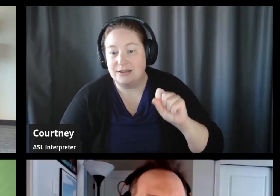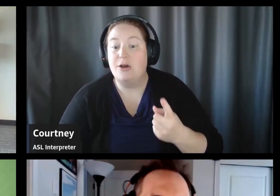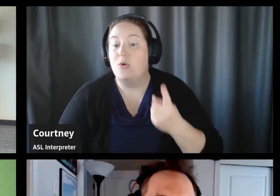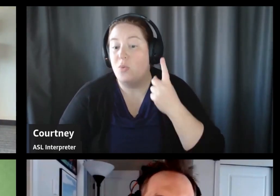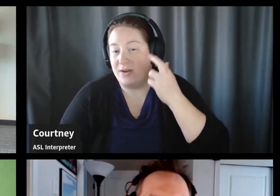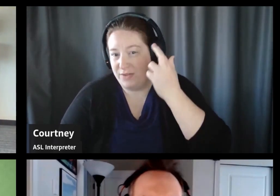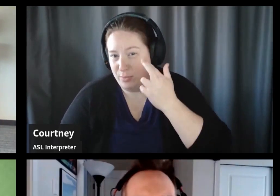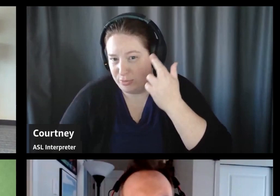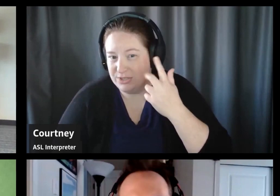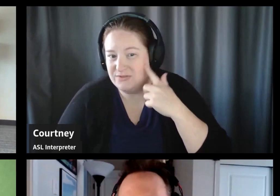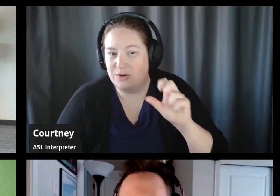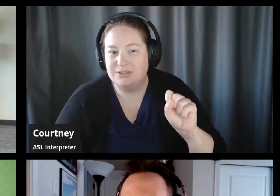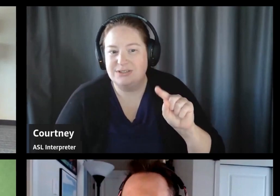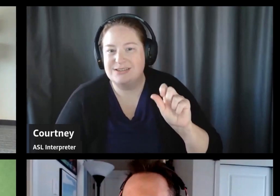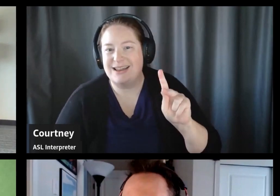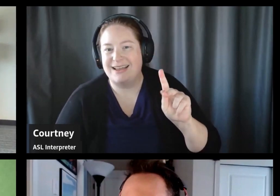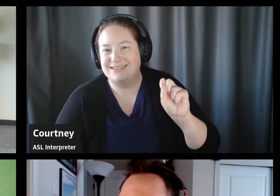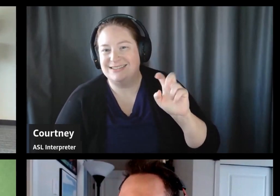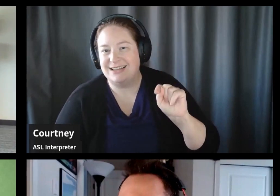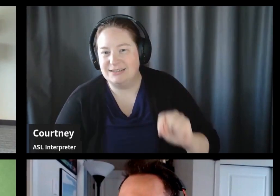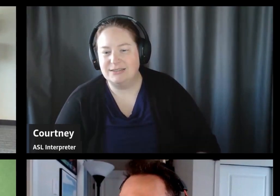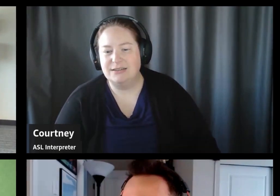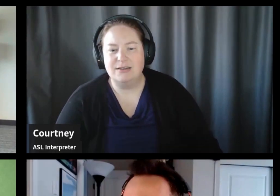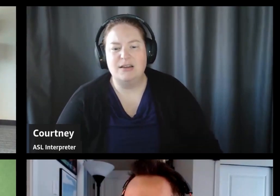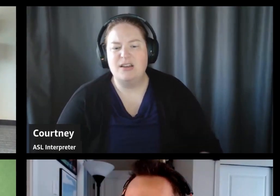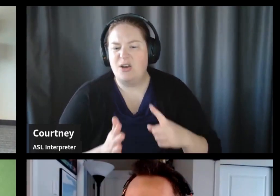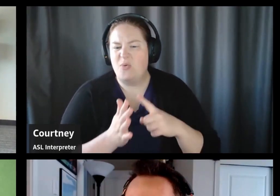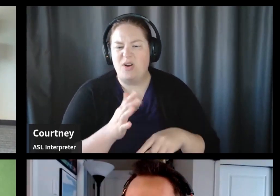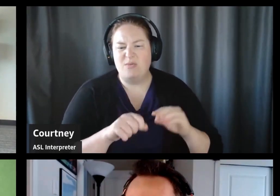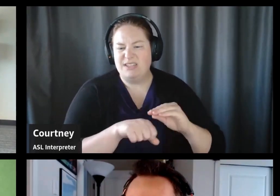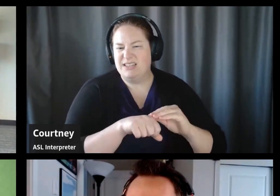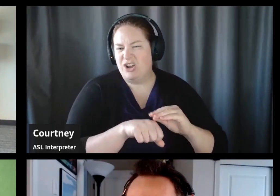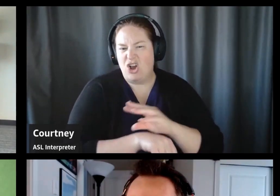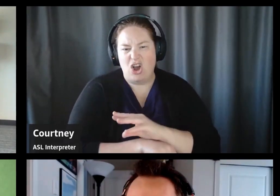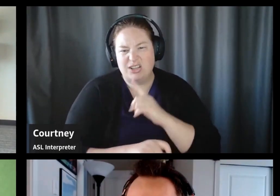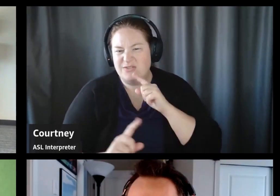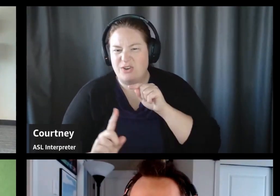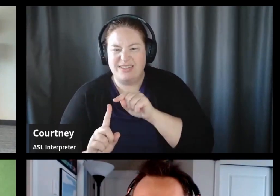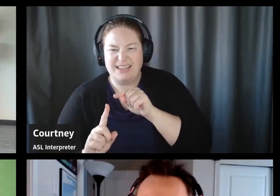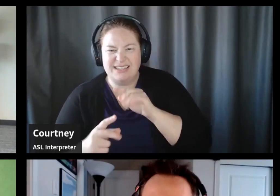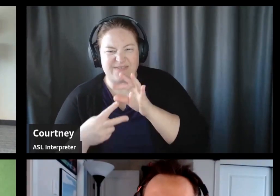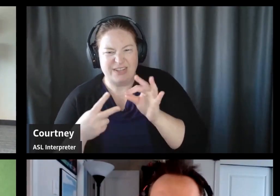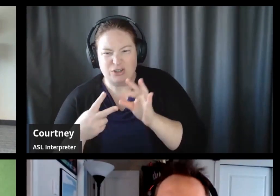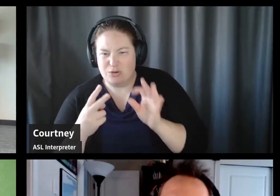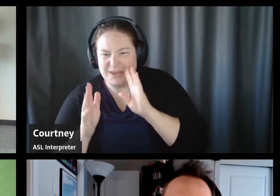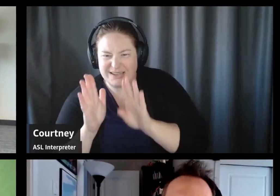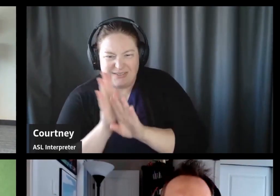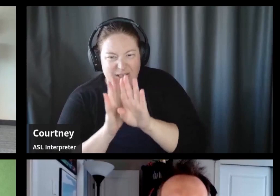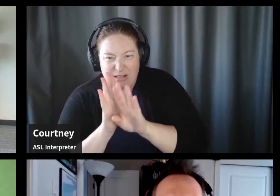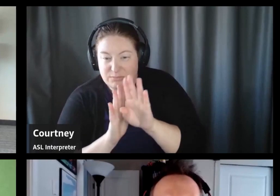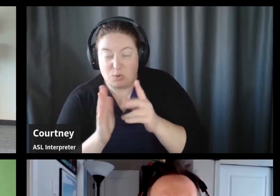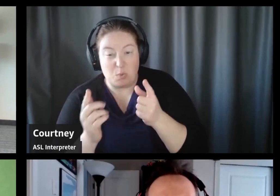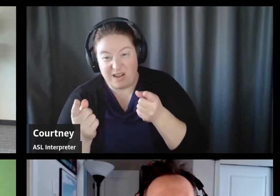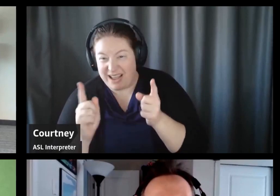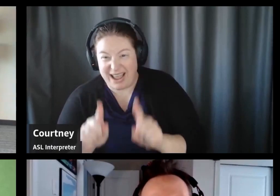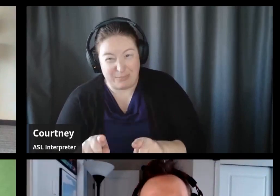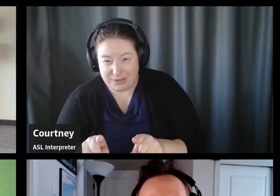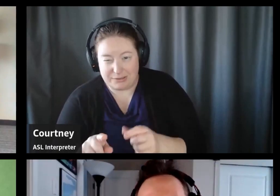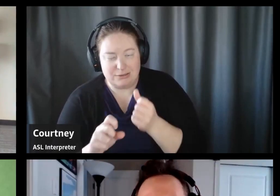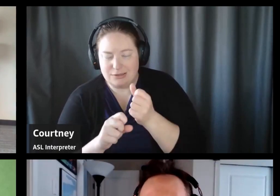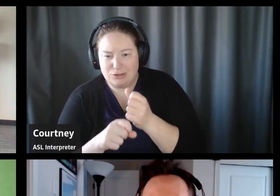sets. What was the cause of this feature being developed? What happened to make